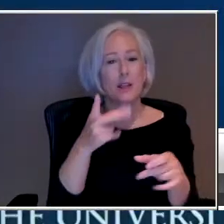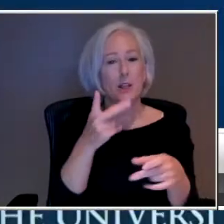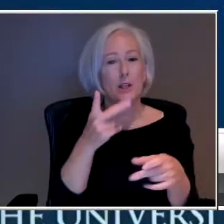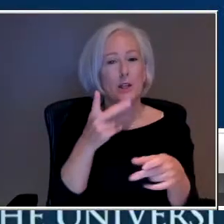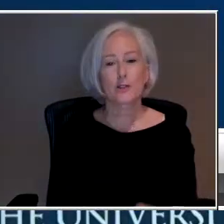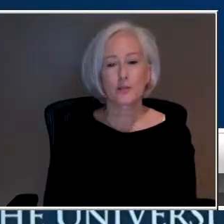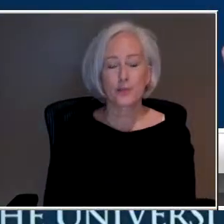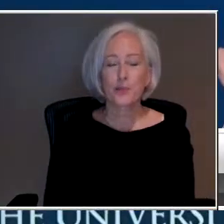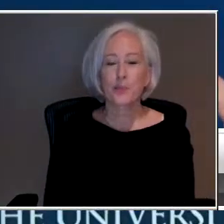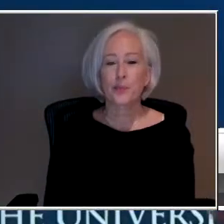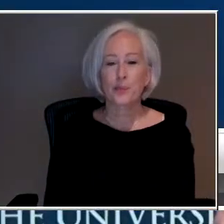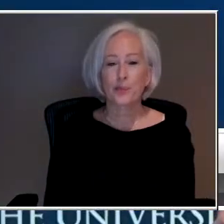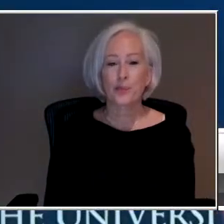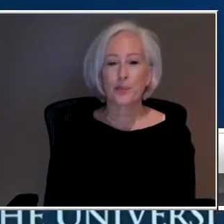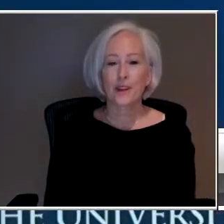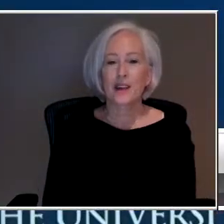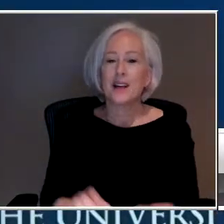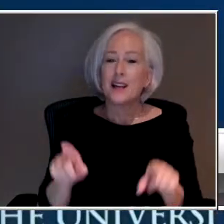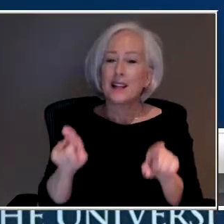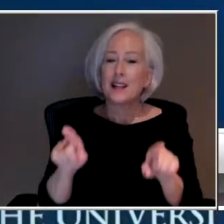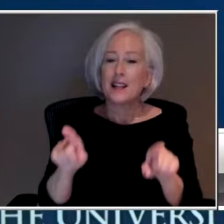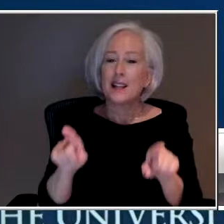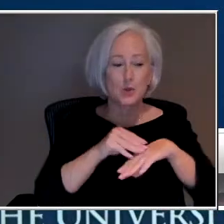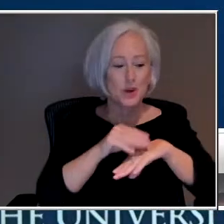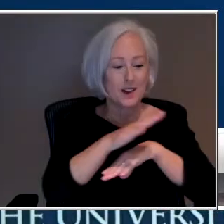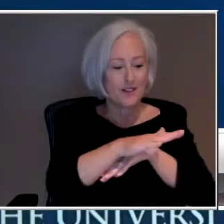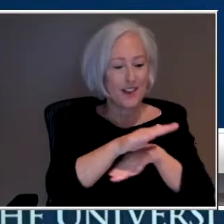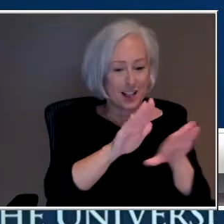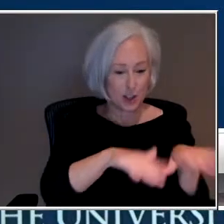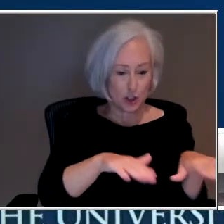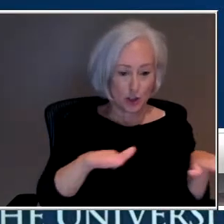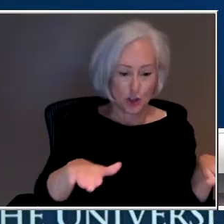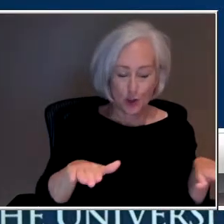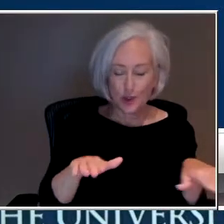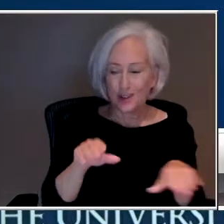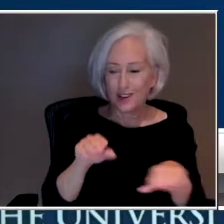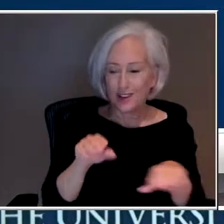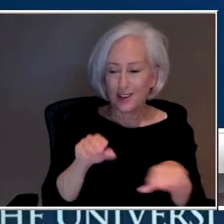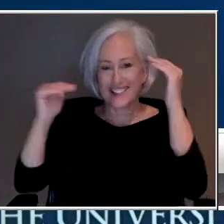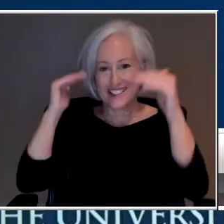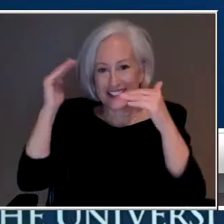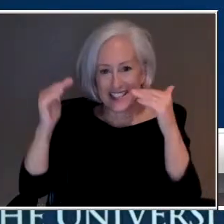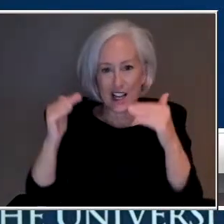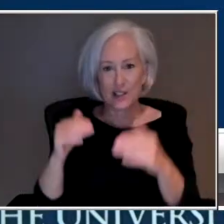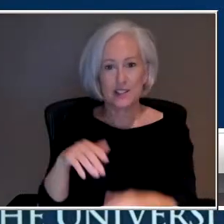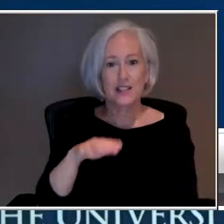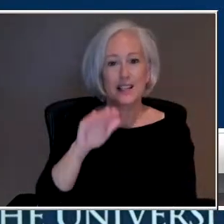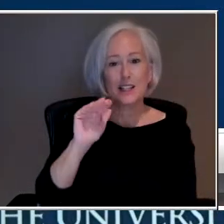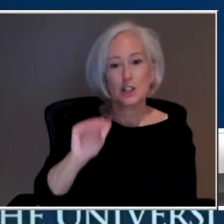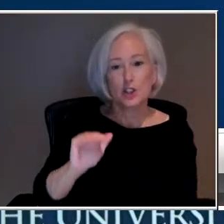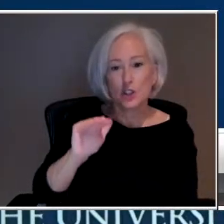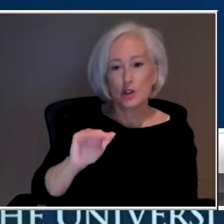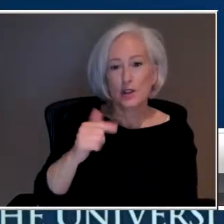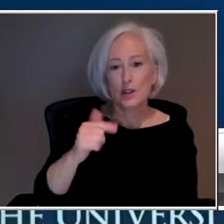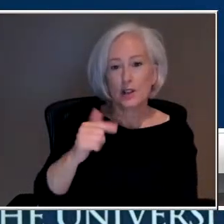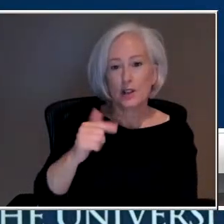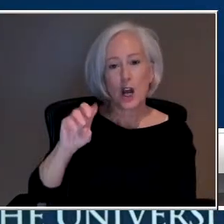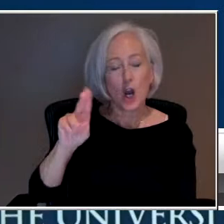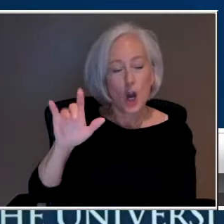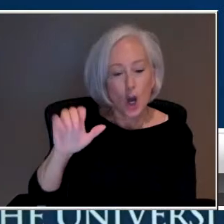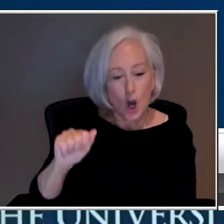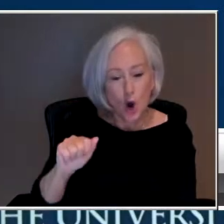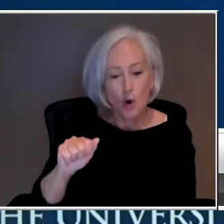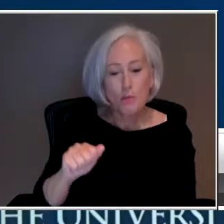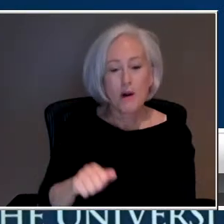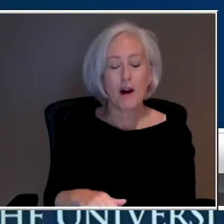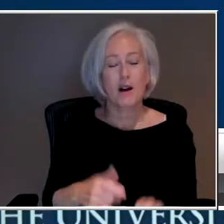that the same conditions that affect adults also affect children. You know, we see pediatric glaucoma, pediatric retinal disorders and detachments, pediatric